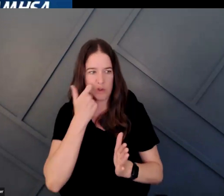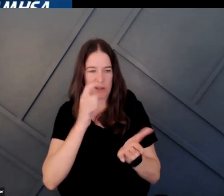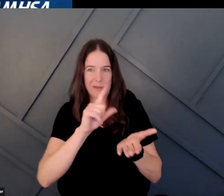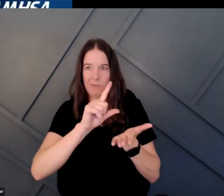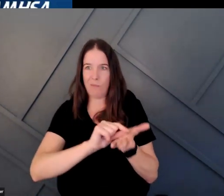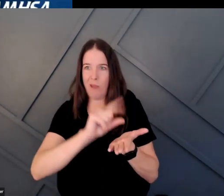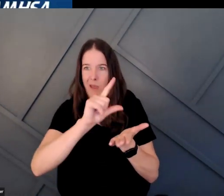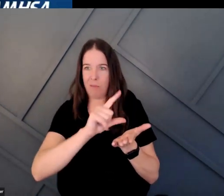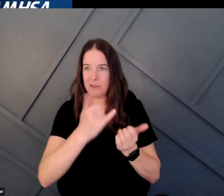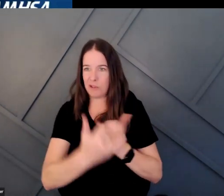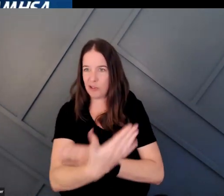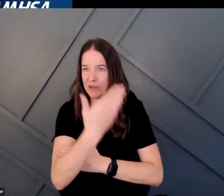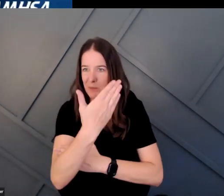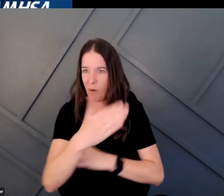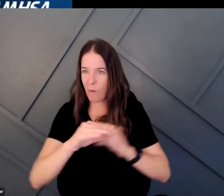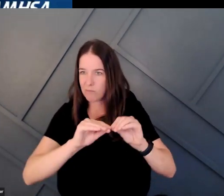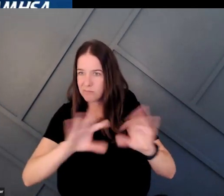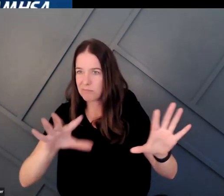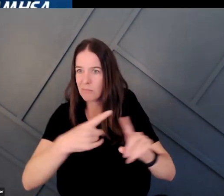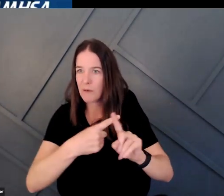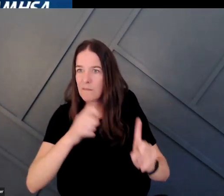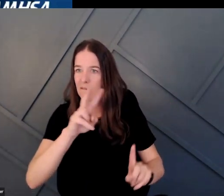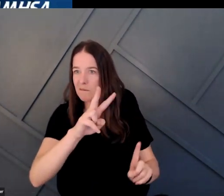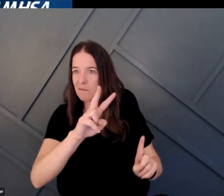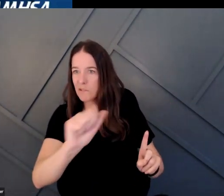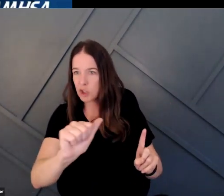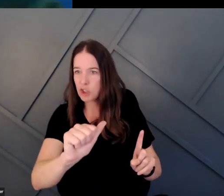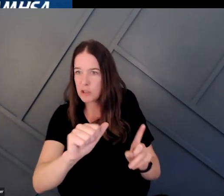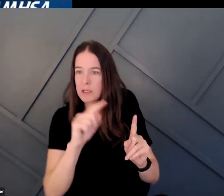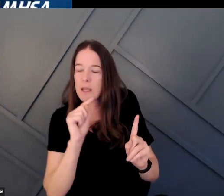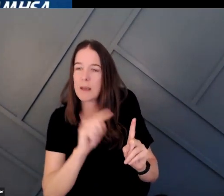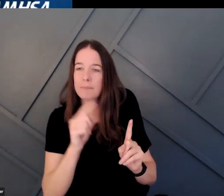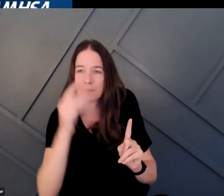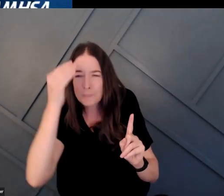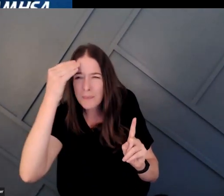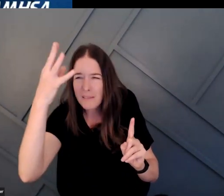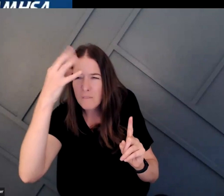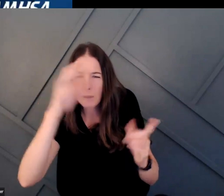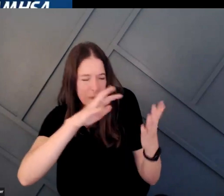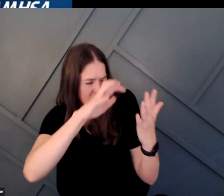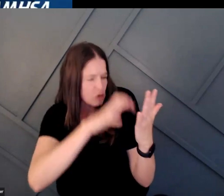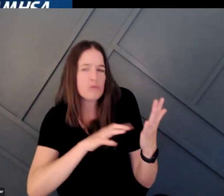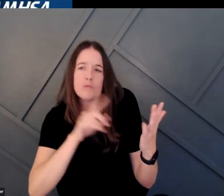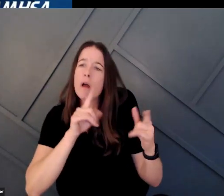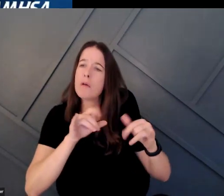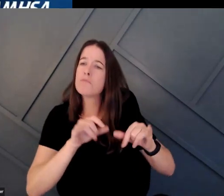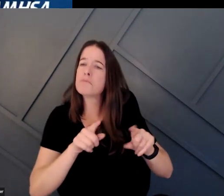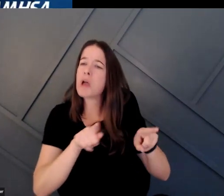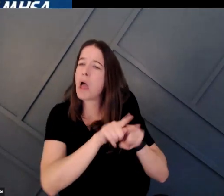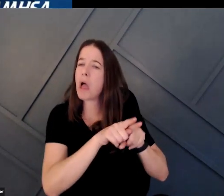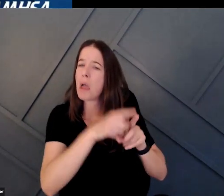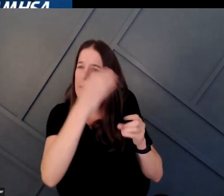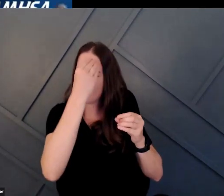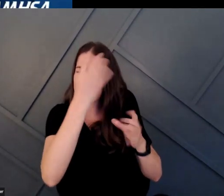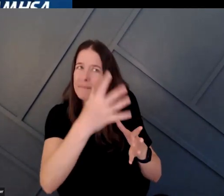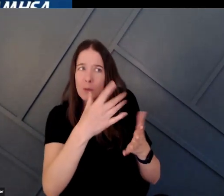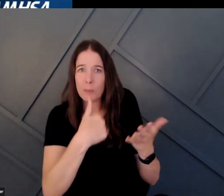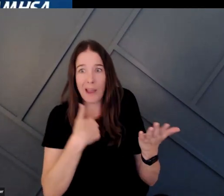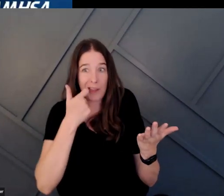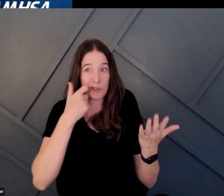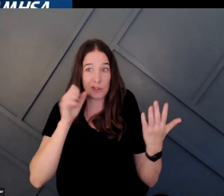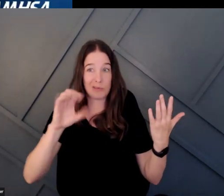out of Virginia was looking at data. It had much of the same that I just shared around who died,